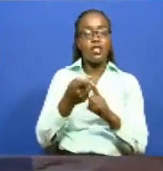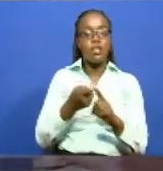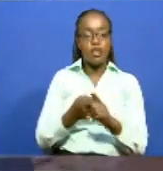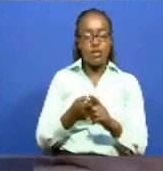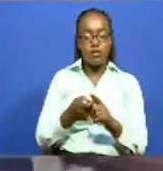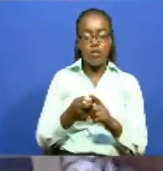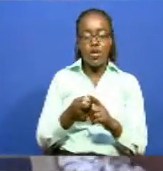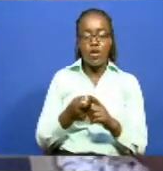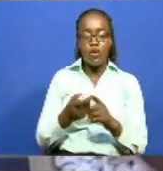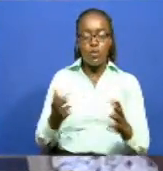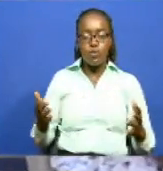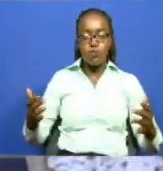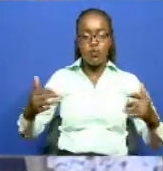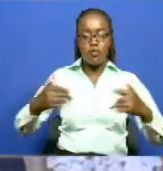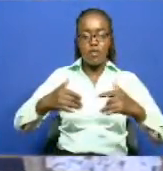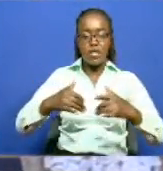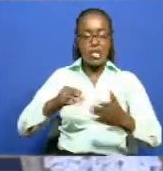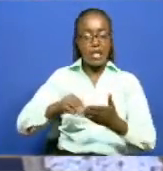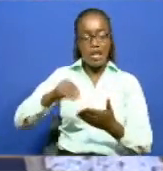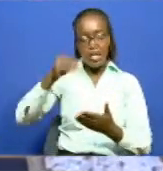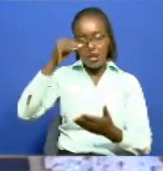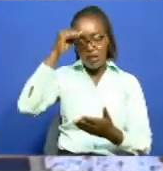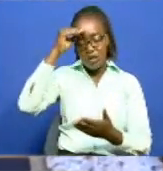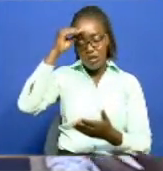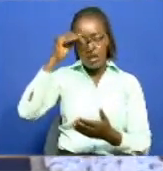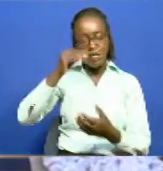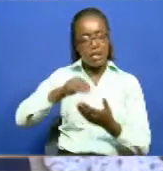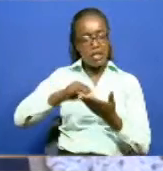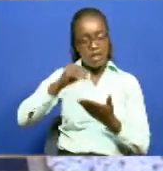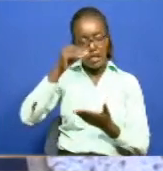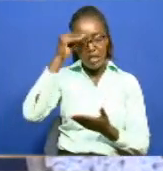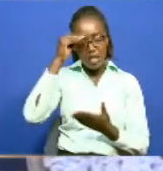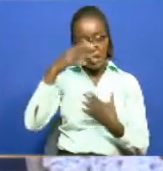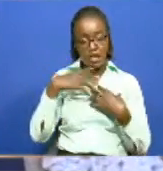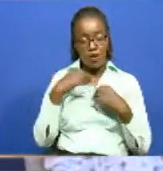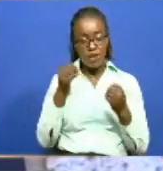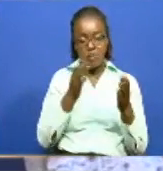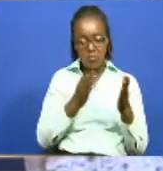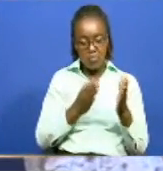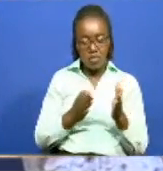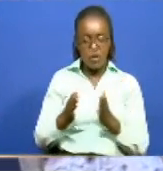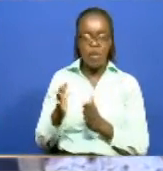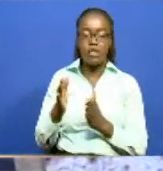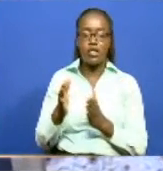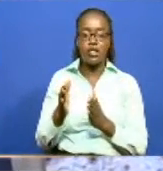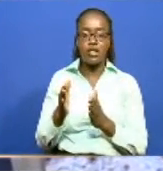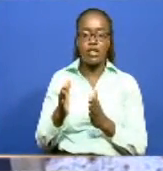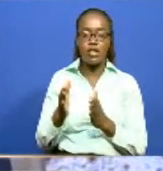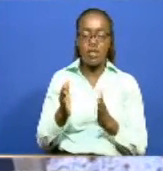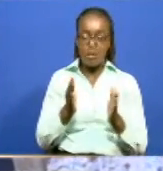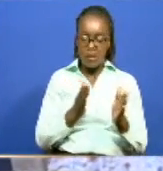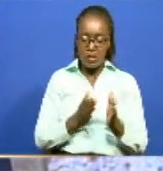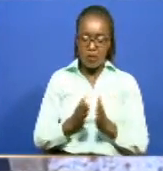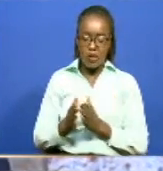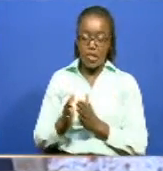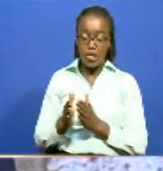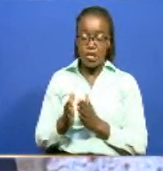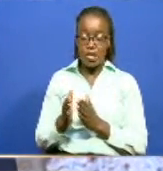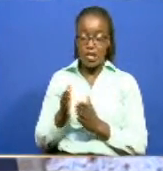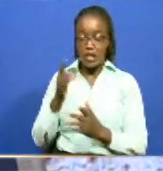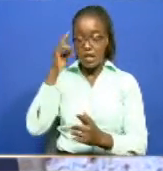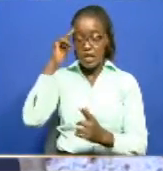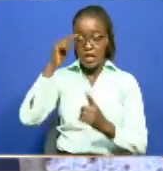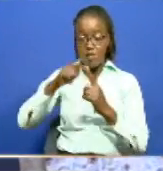be converting a lot of learning into our health strategy. The health strategy will be looking at an